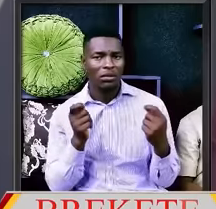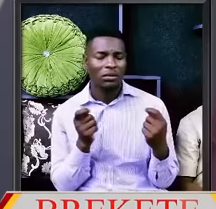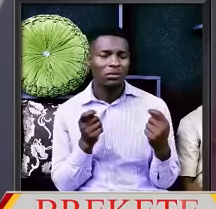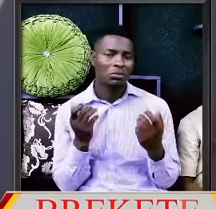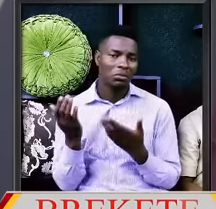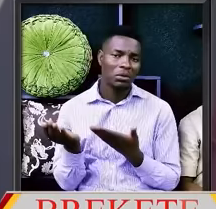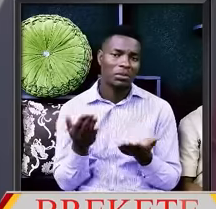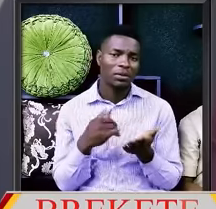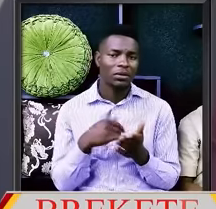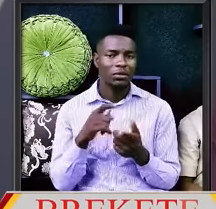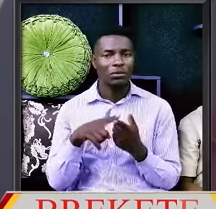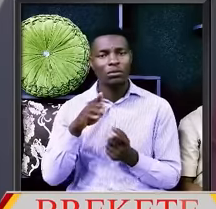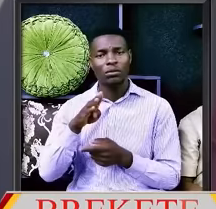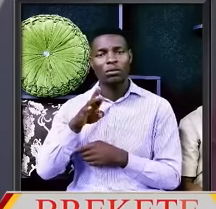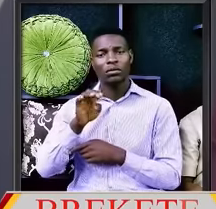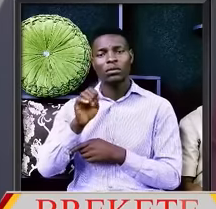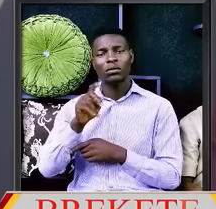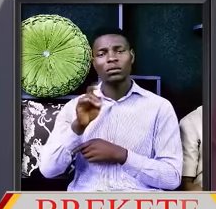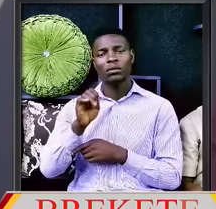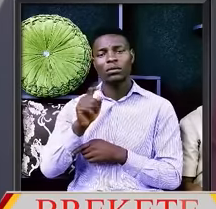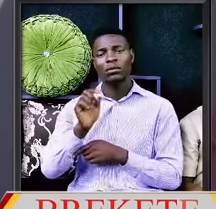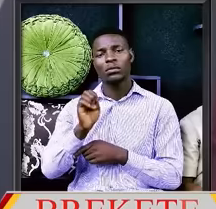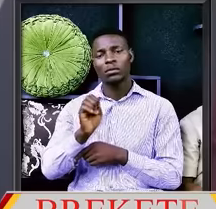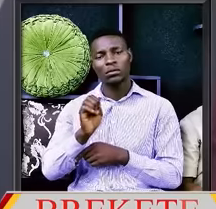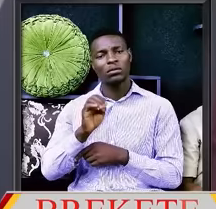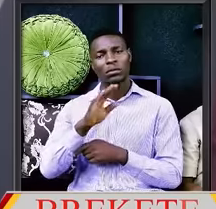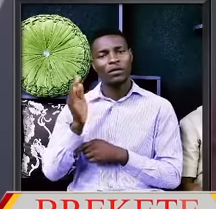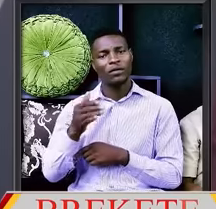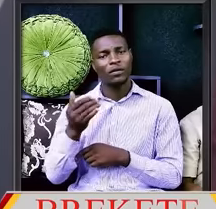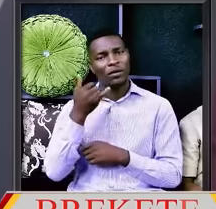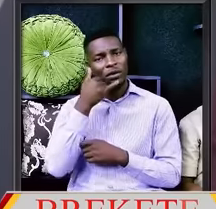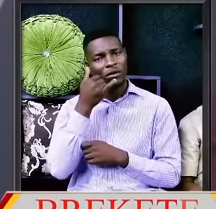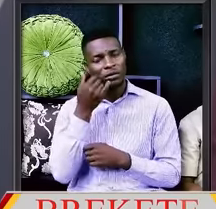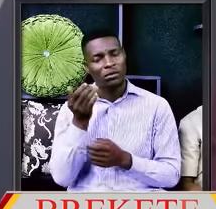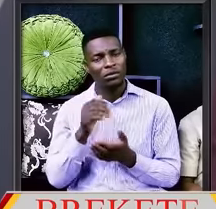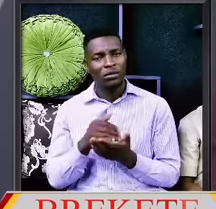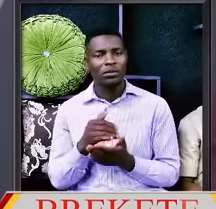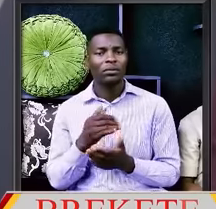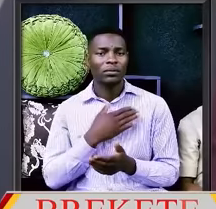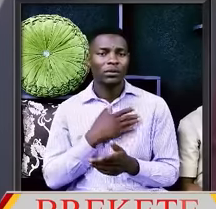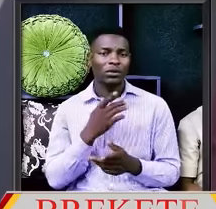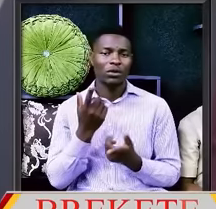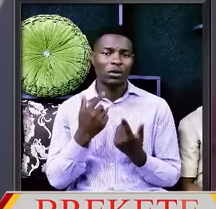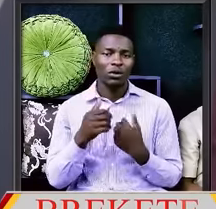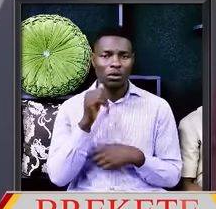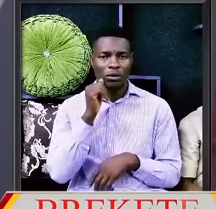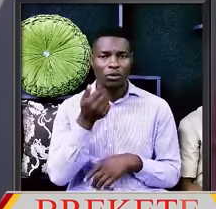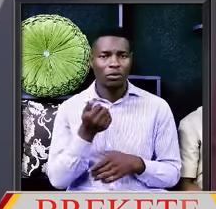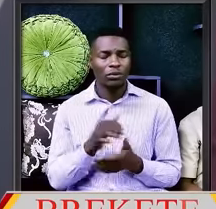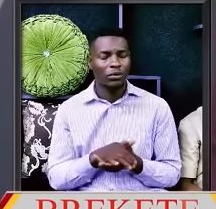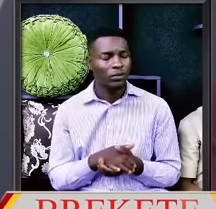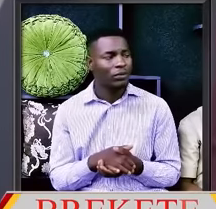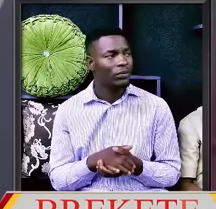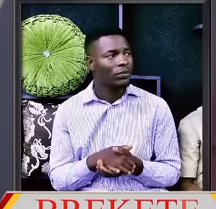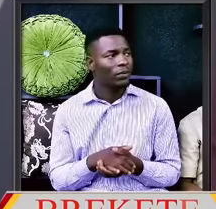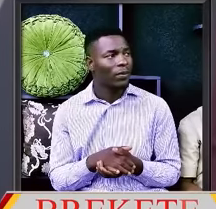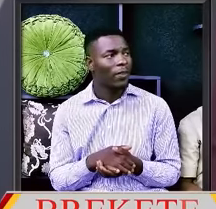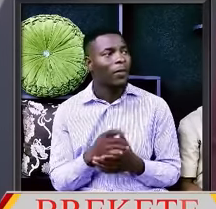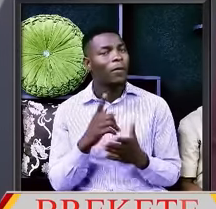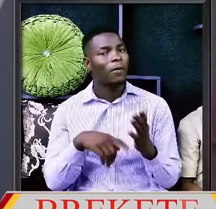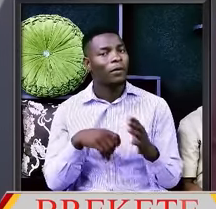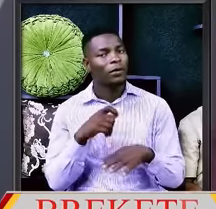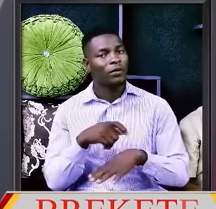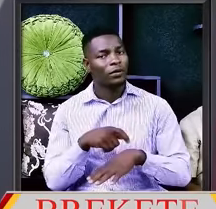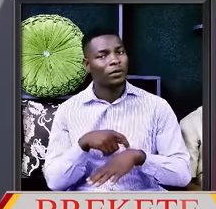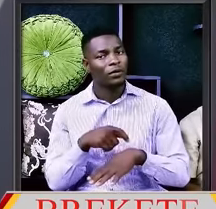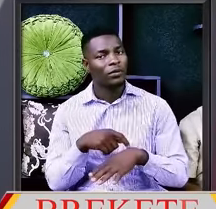for Brekete. They say they go call, up to now, they never call us. Okay, make when I come tomorrow, sir. Okay, sir, what time?